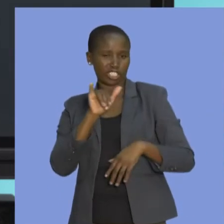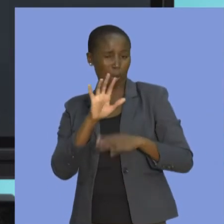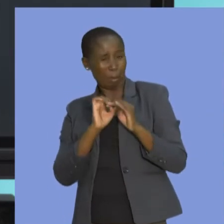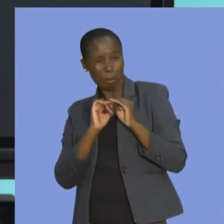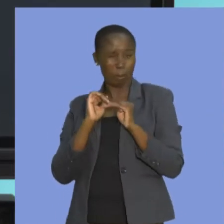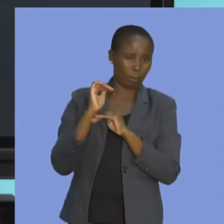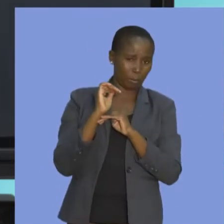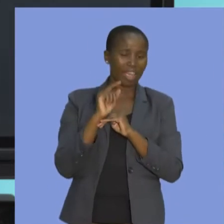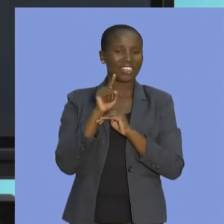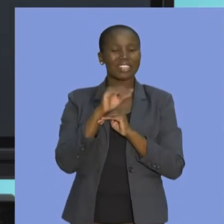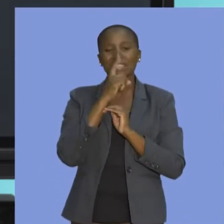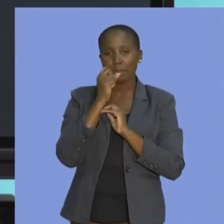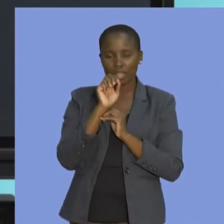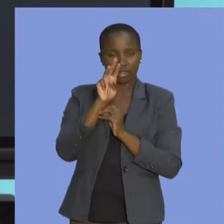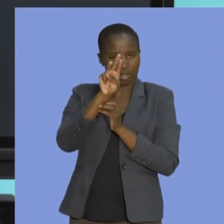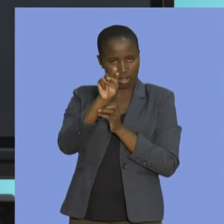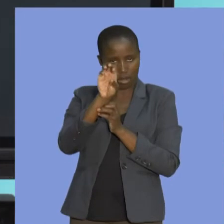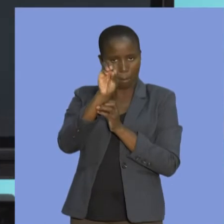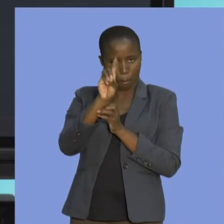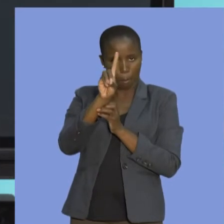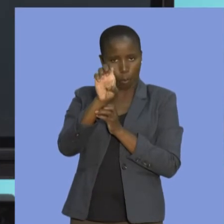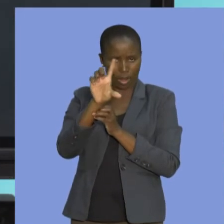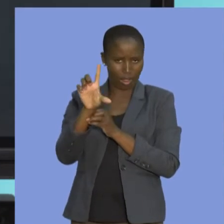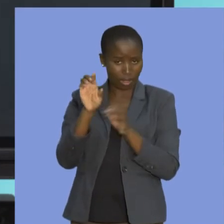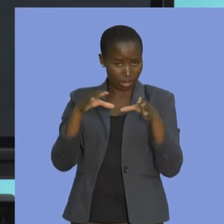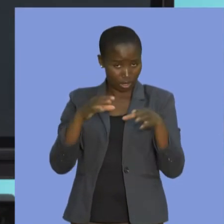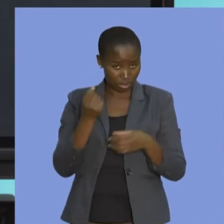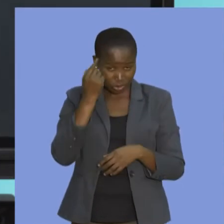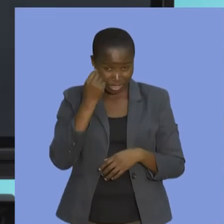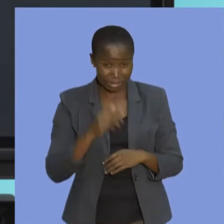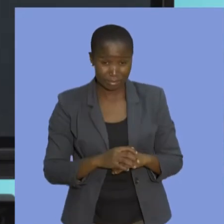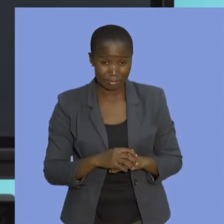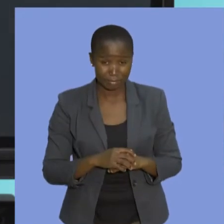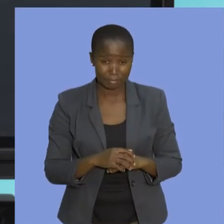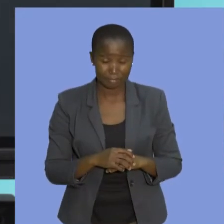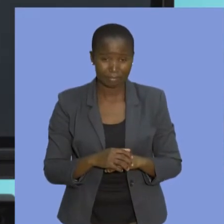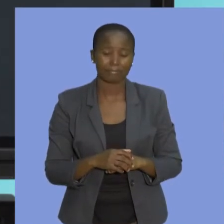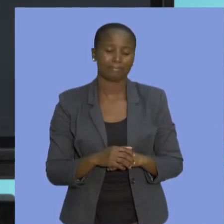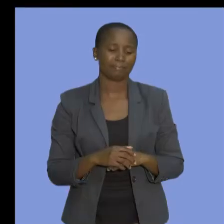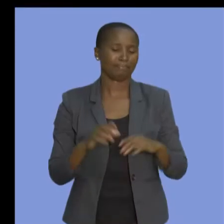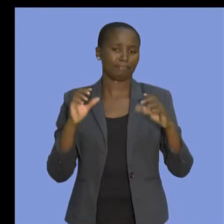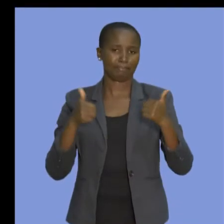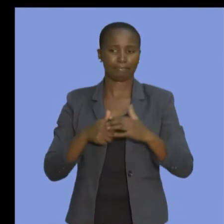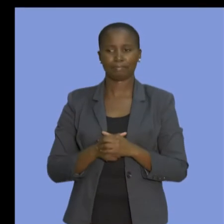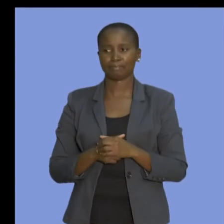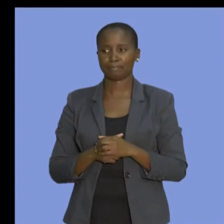modal class. Are you all together, guys? Okay. Great. Hope so.